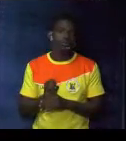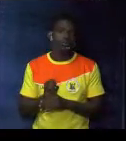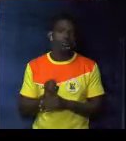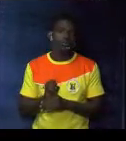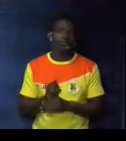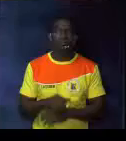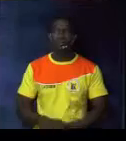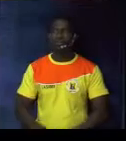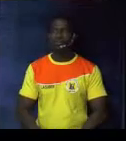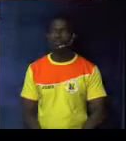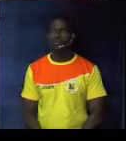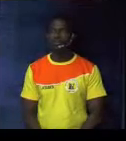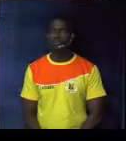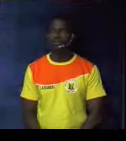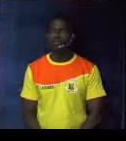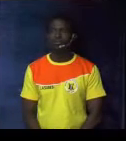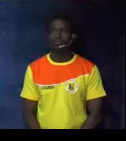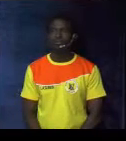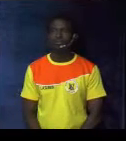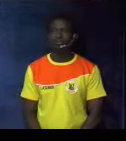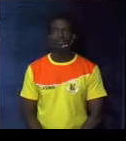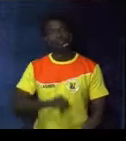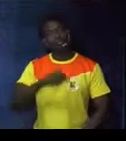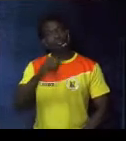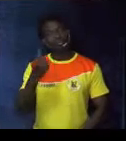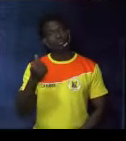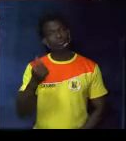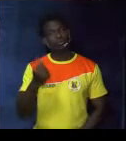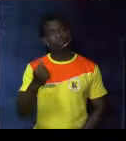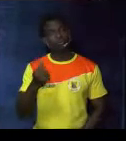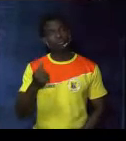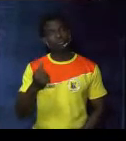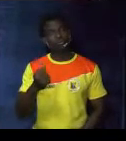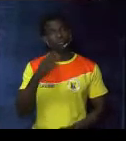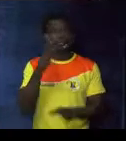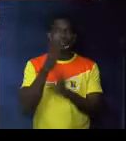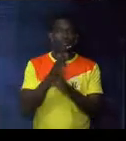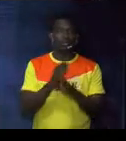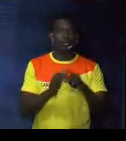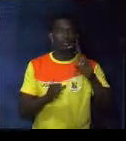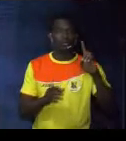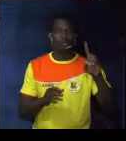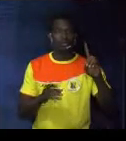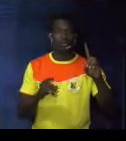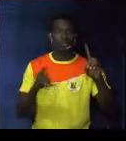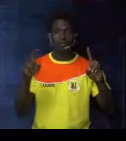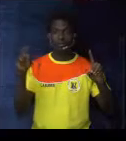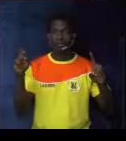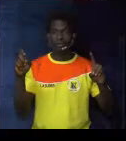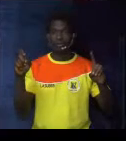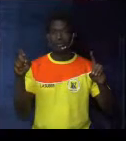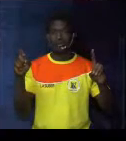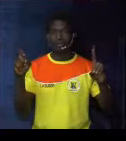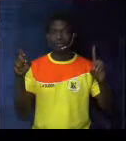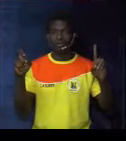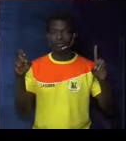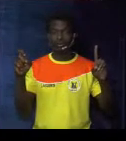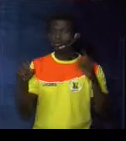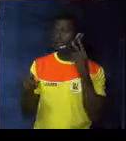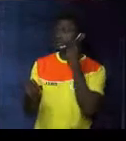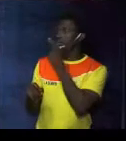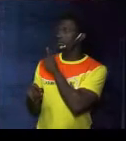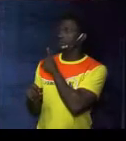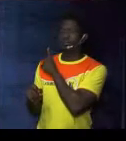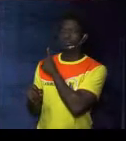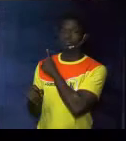whole circumference. So we call it an arc. Let's see another one. The line DX. The line